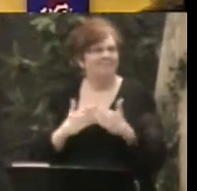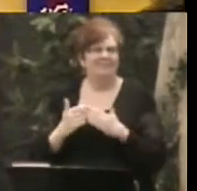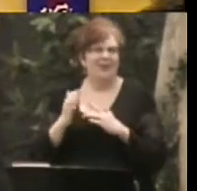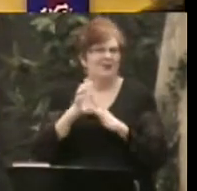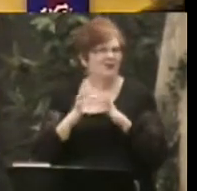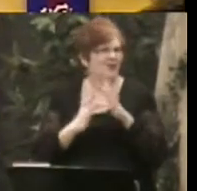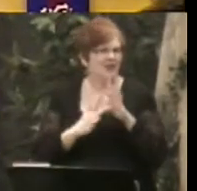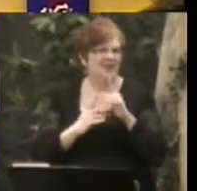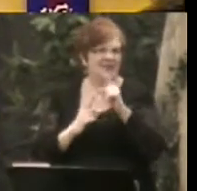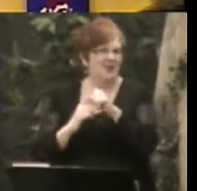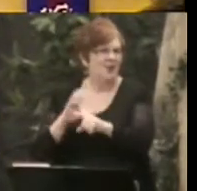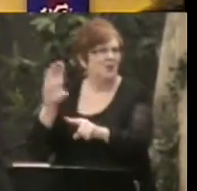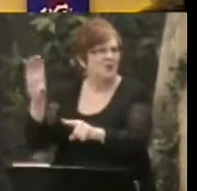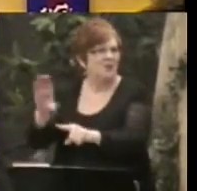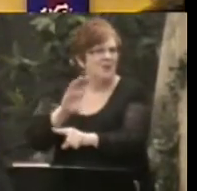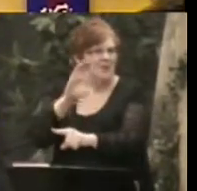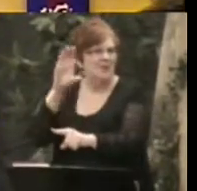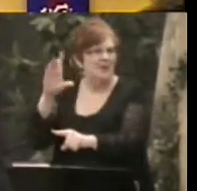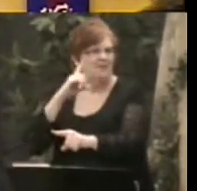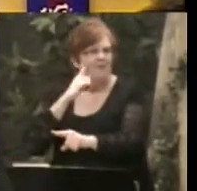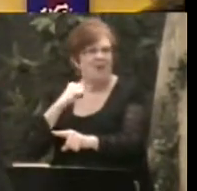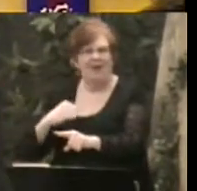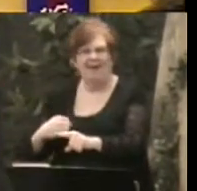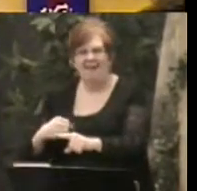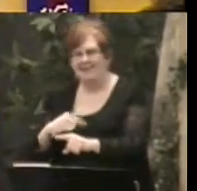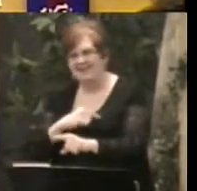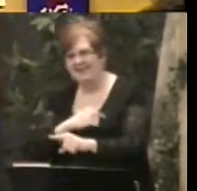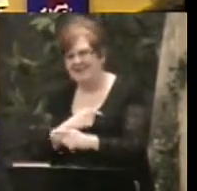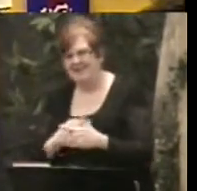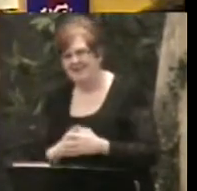cross for us.